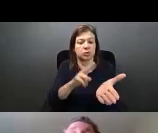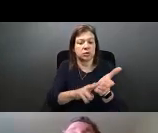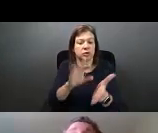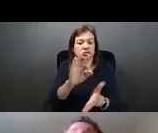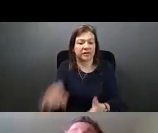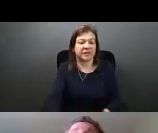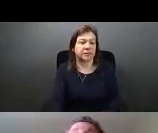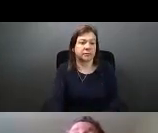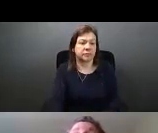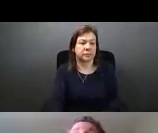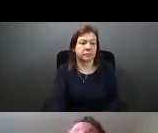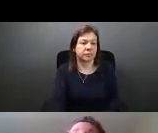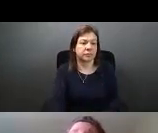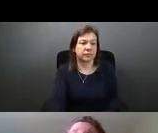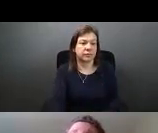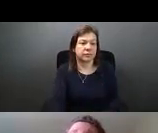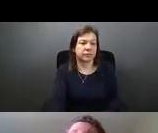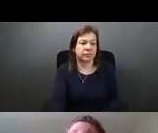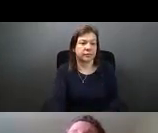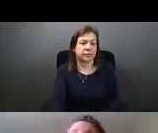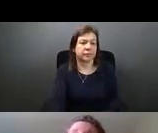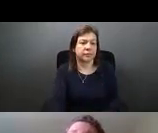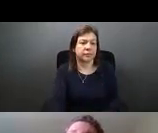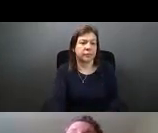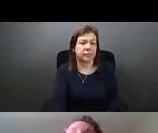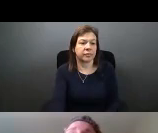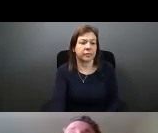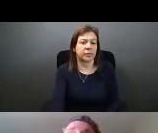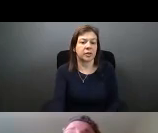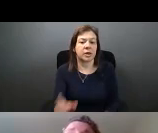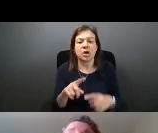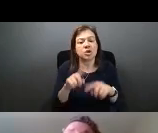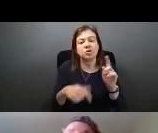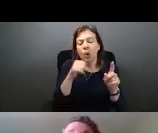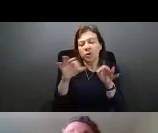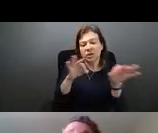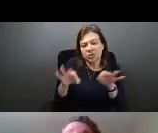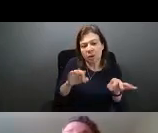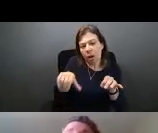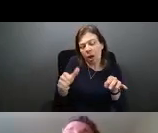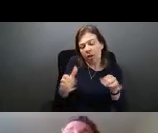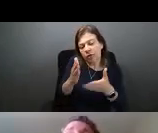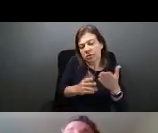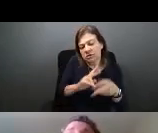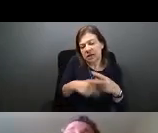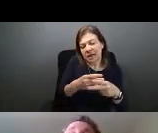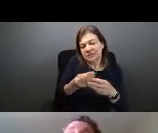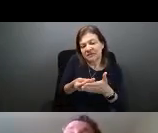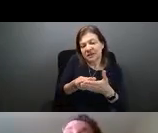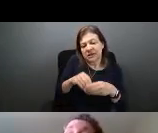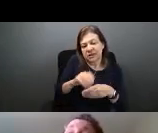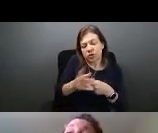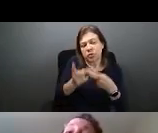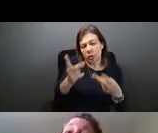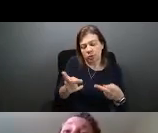You are not required to outline other sources of funding in your proposal. However, we